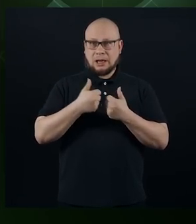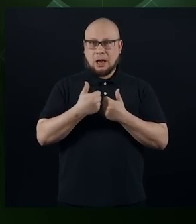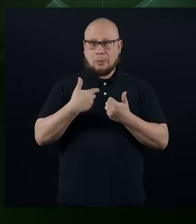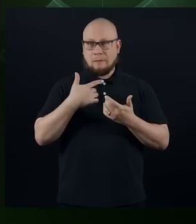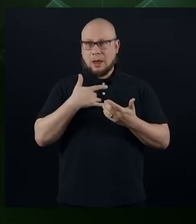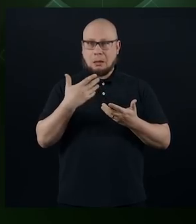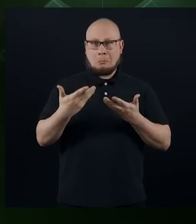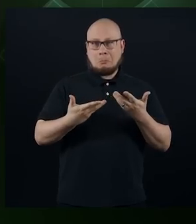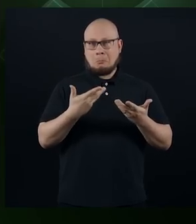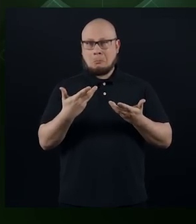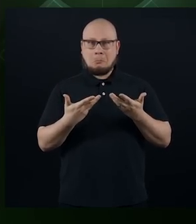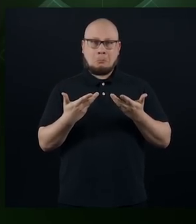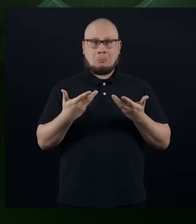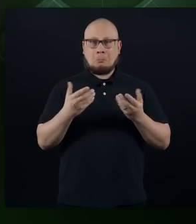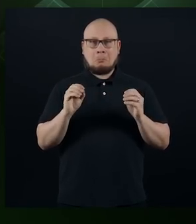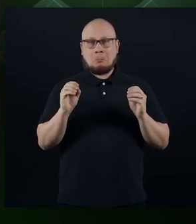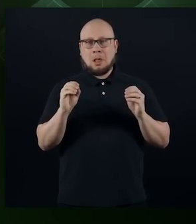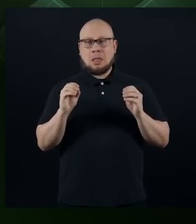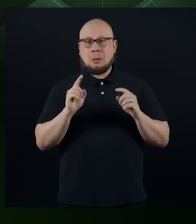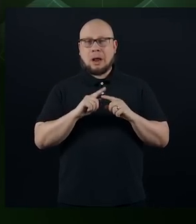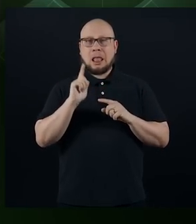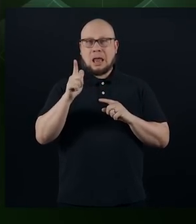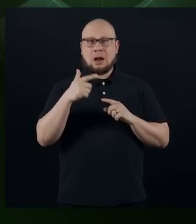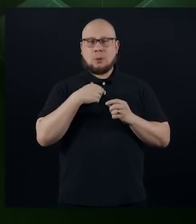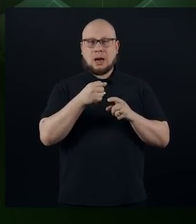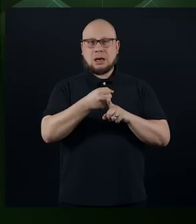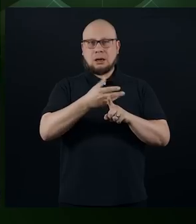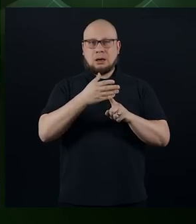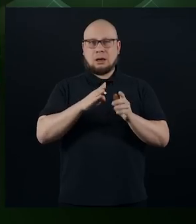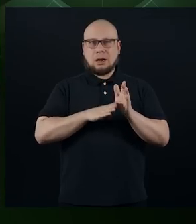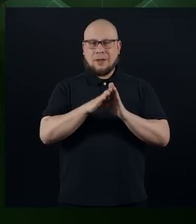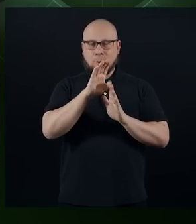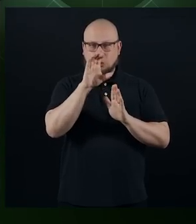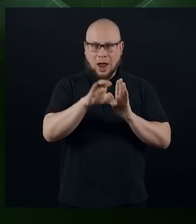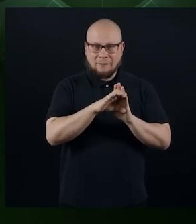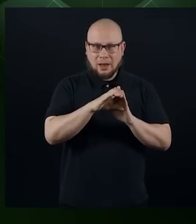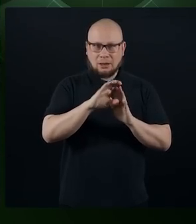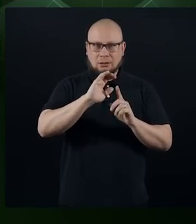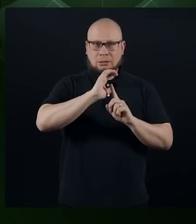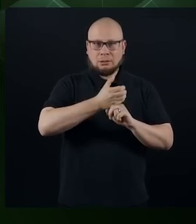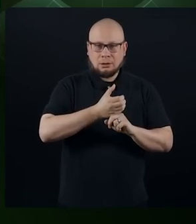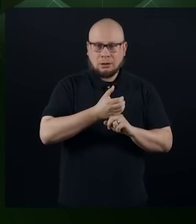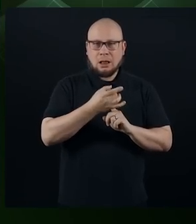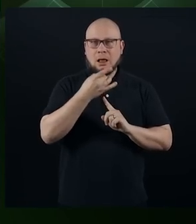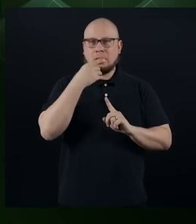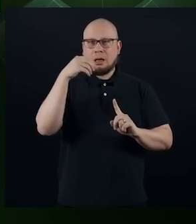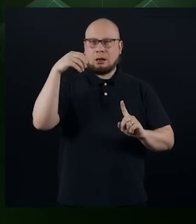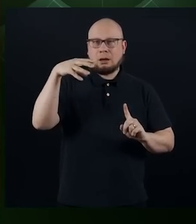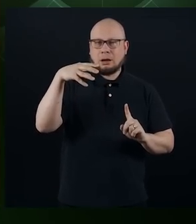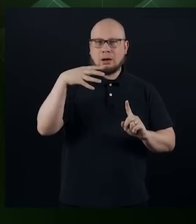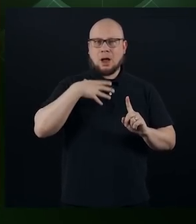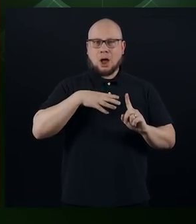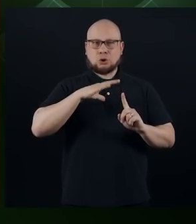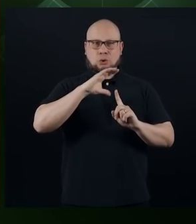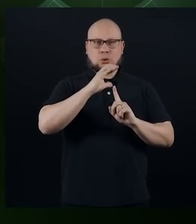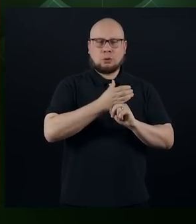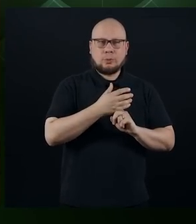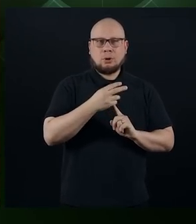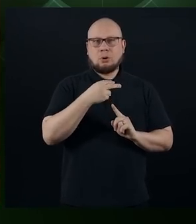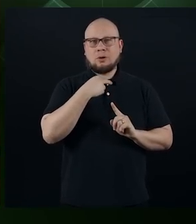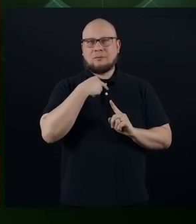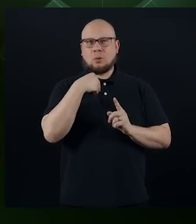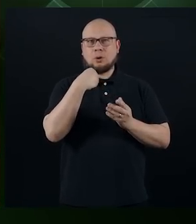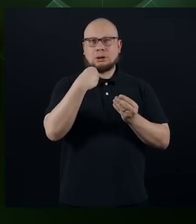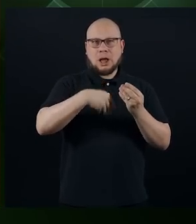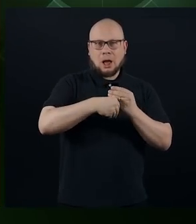placed into the world and then you get the voiceover lines on it and the animation on it and the lighting is correct and the environment and